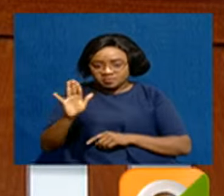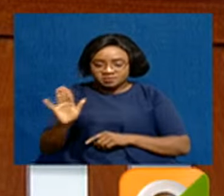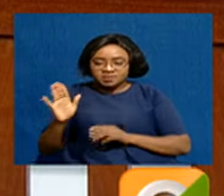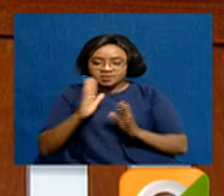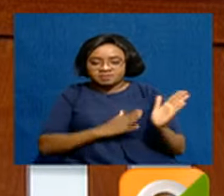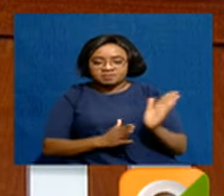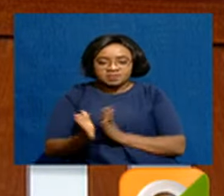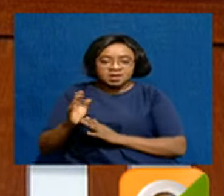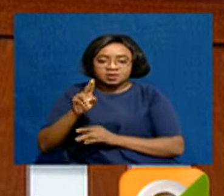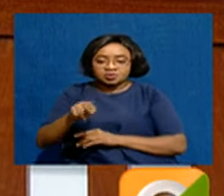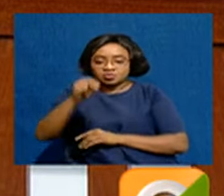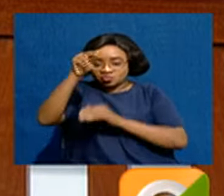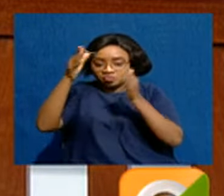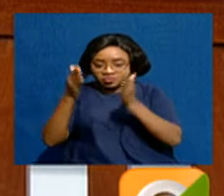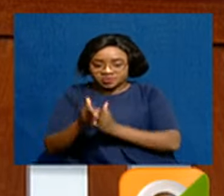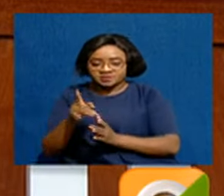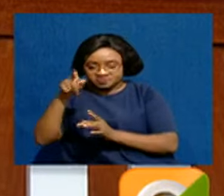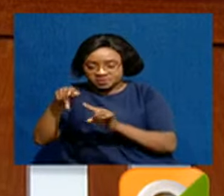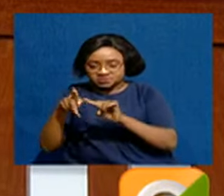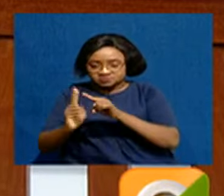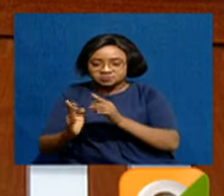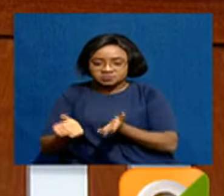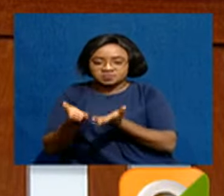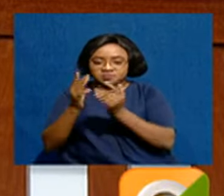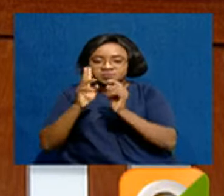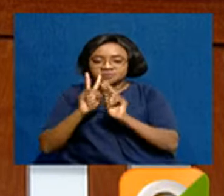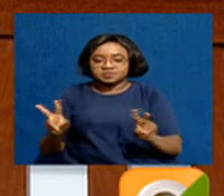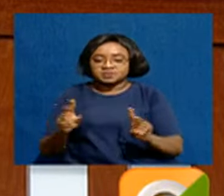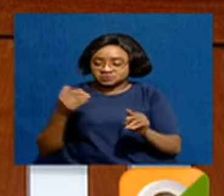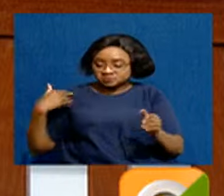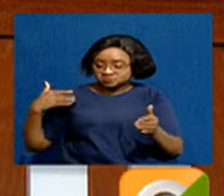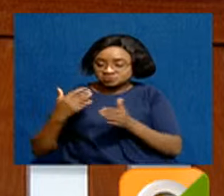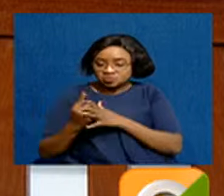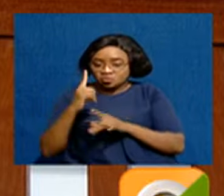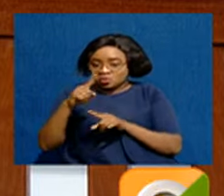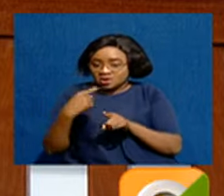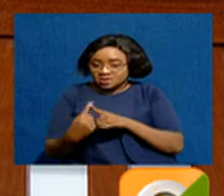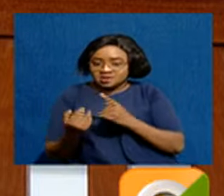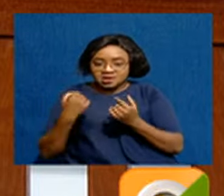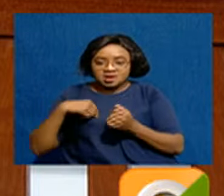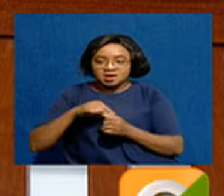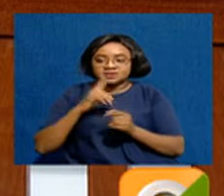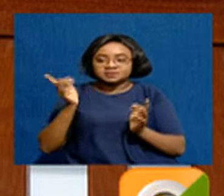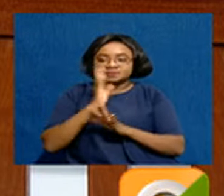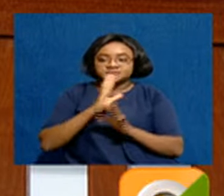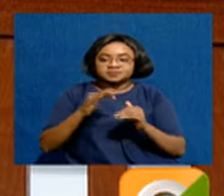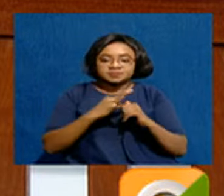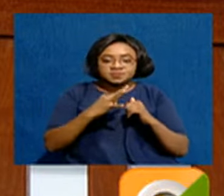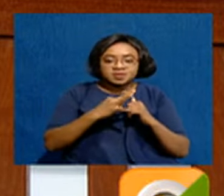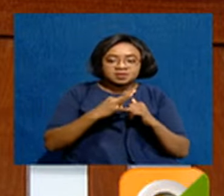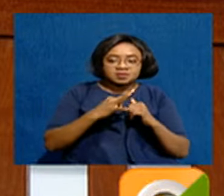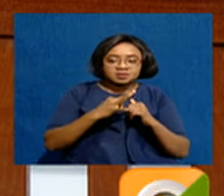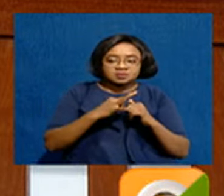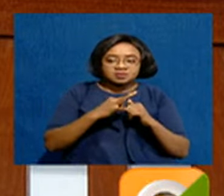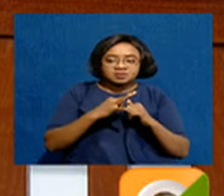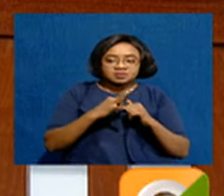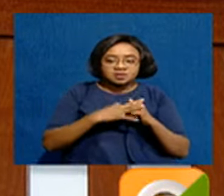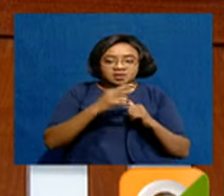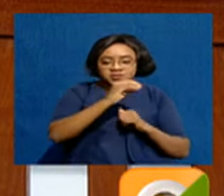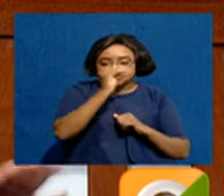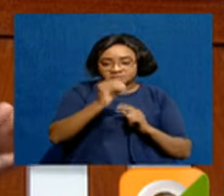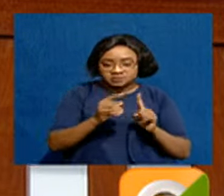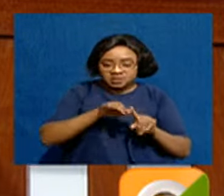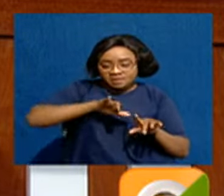that. North Rift will not be. 1.5 year down the line, we have done 80%. The 20%,